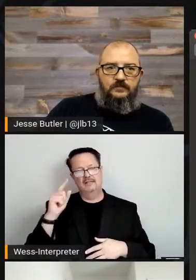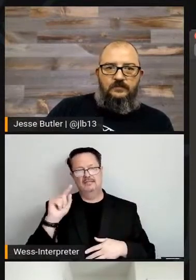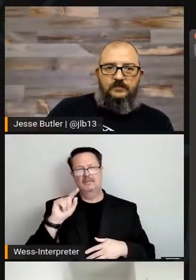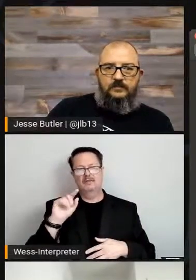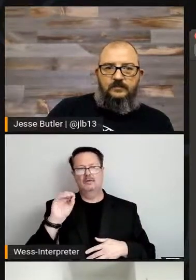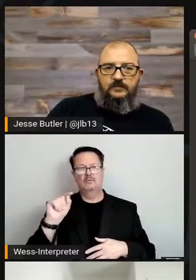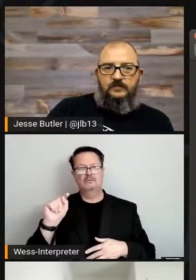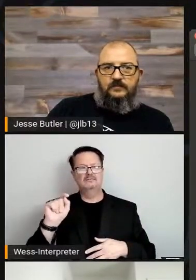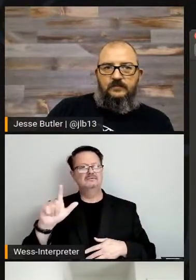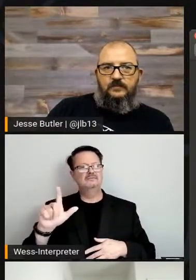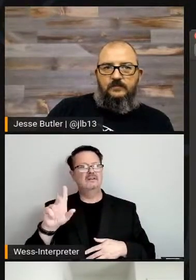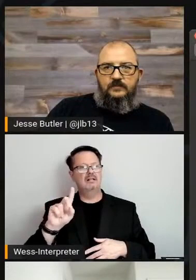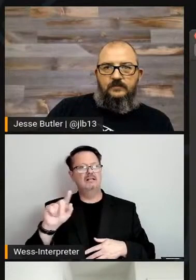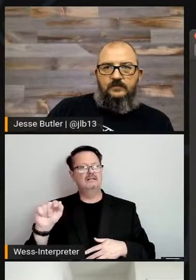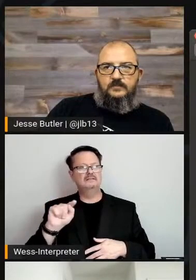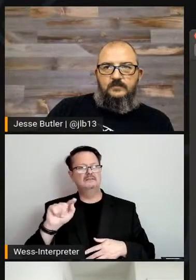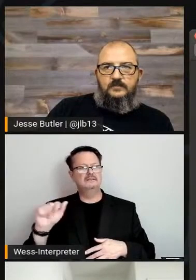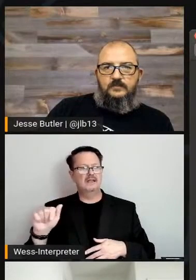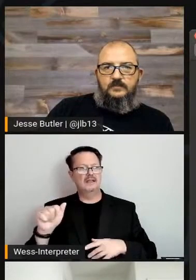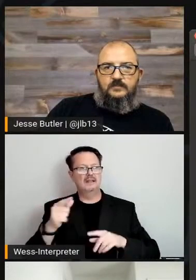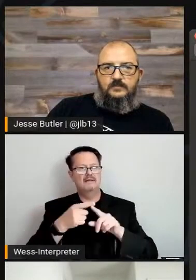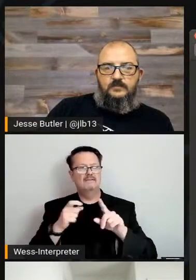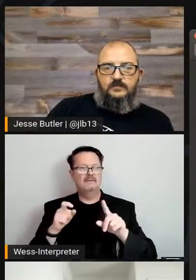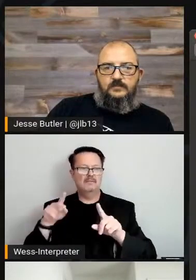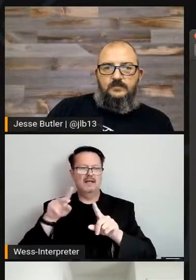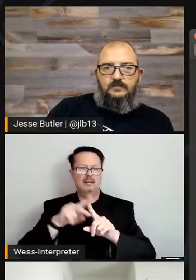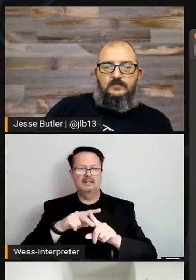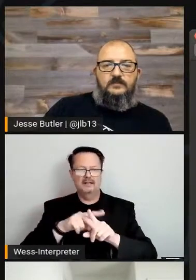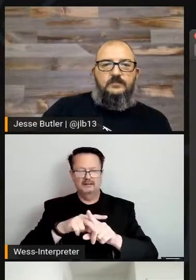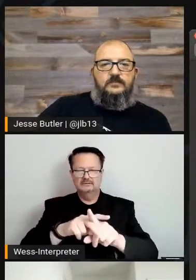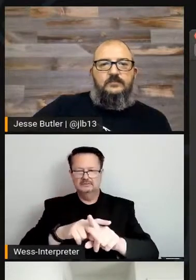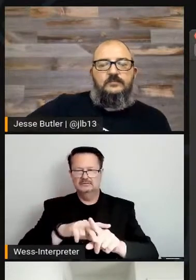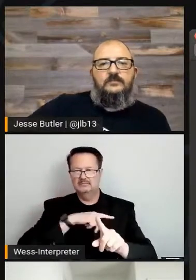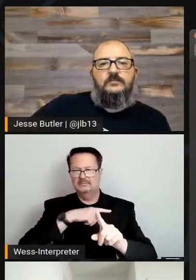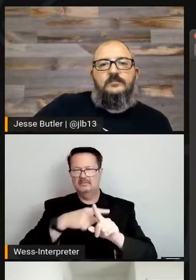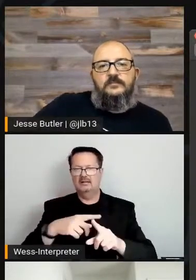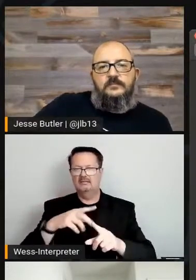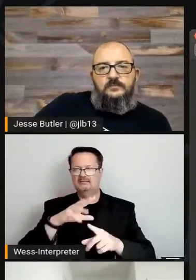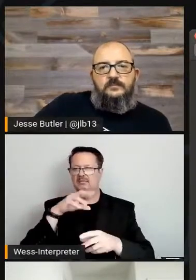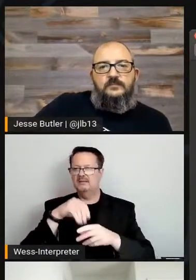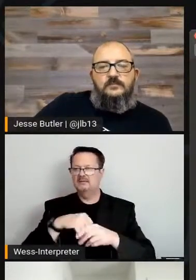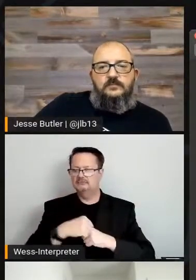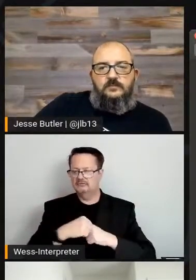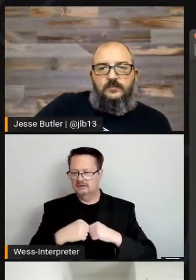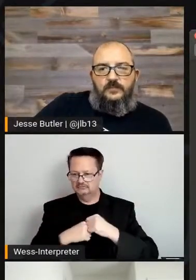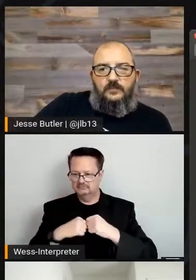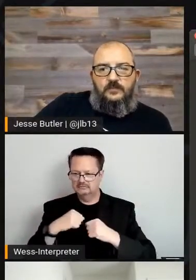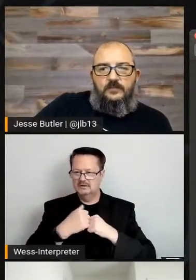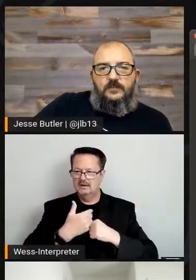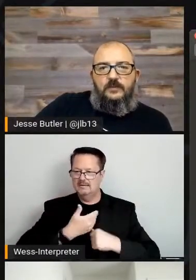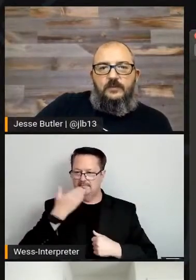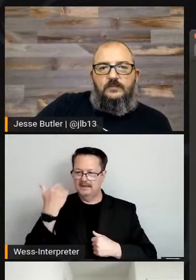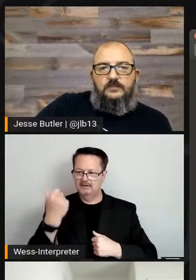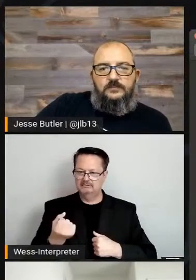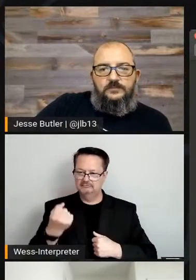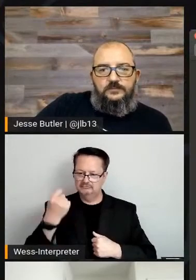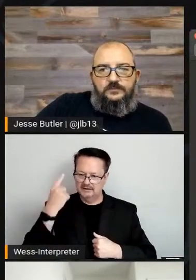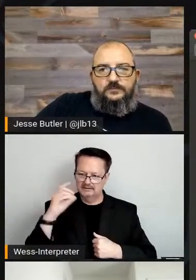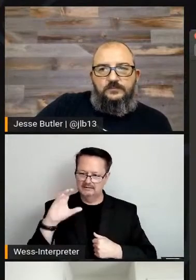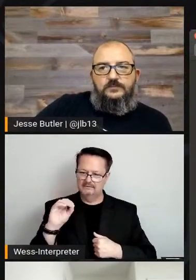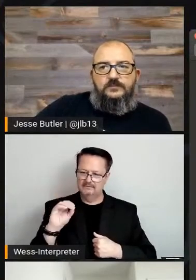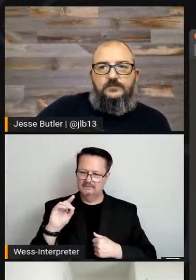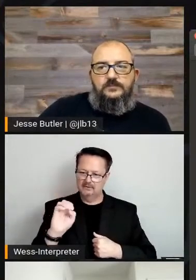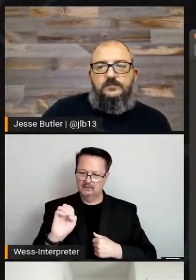they're getting from their applications as well as from the infrastructure, get a better understanding of the code that you're running